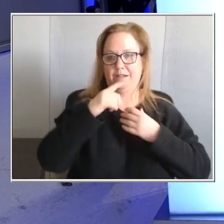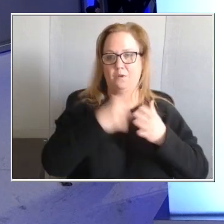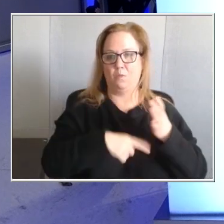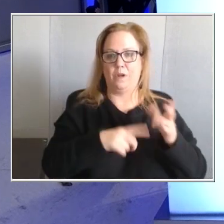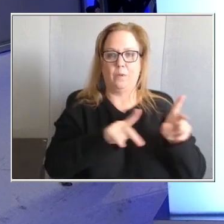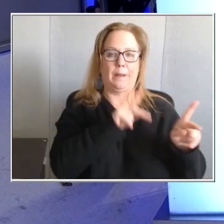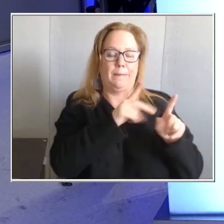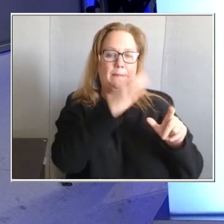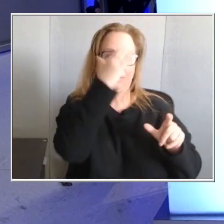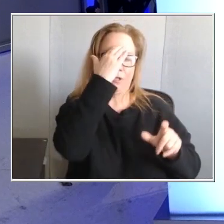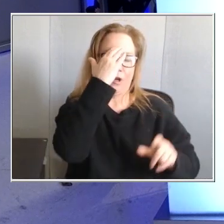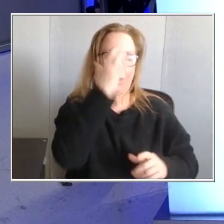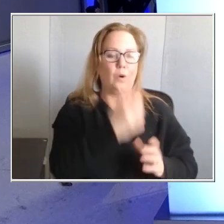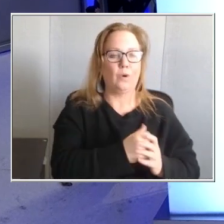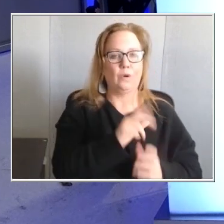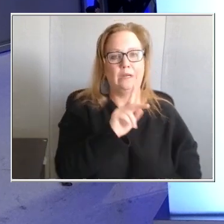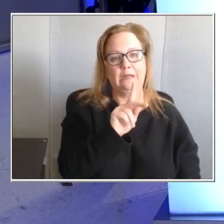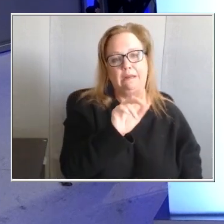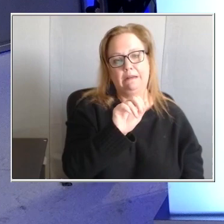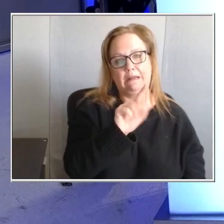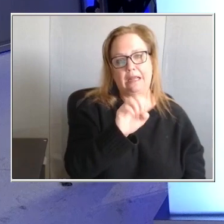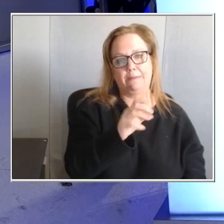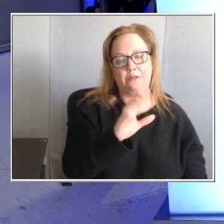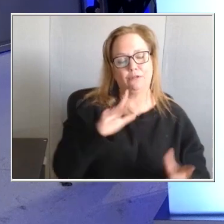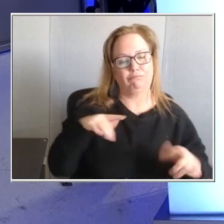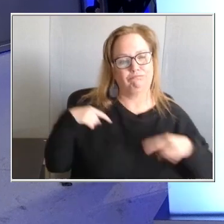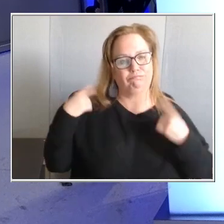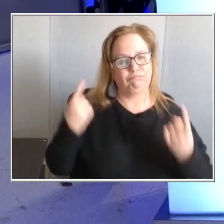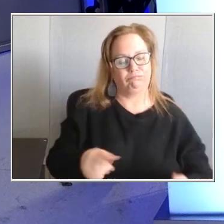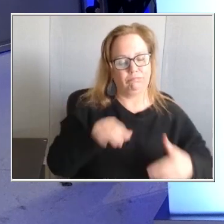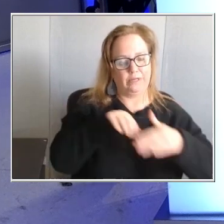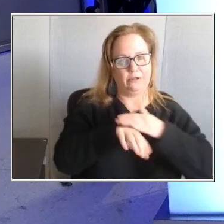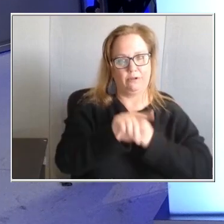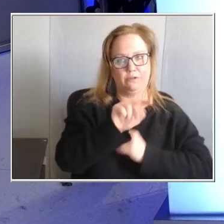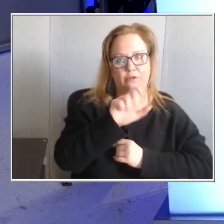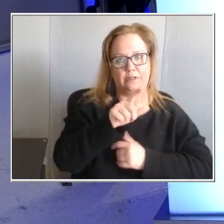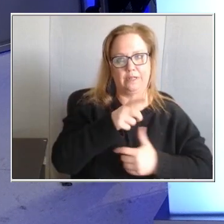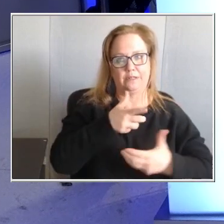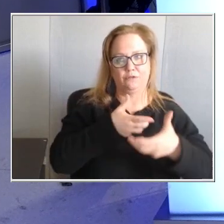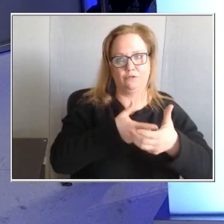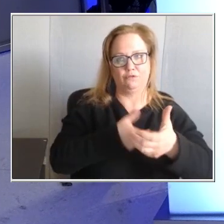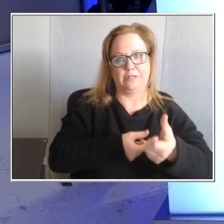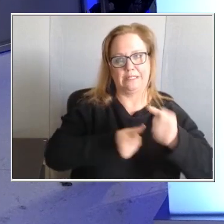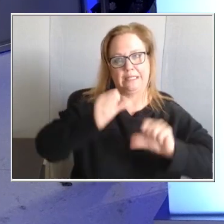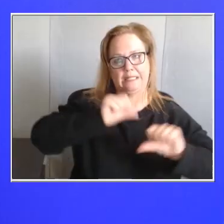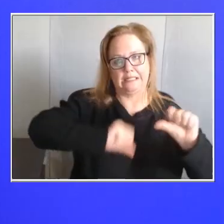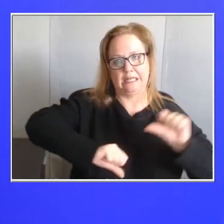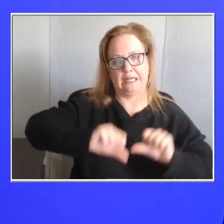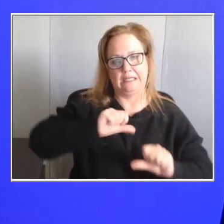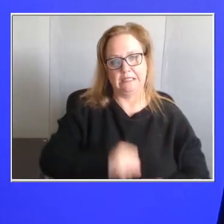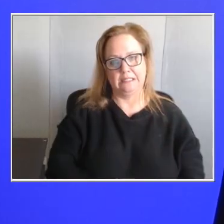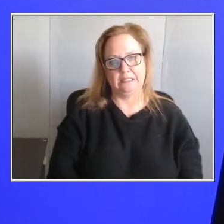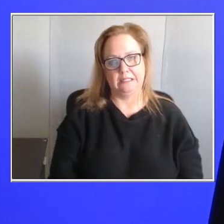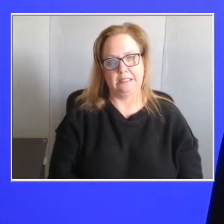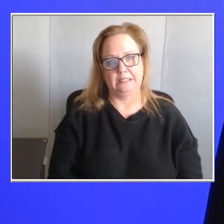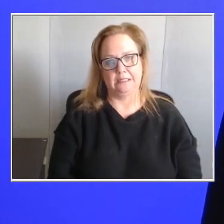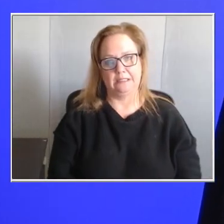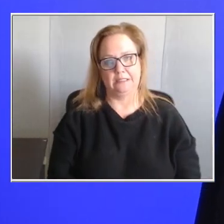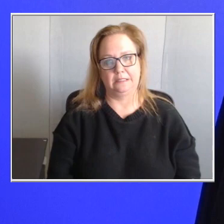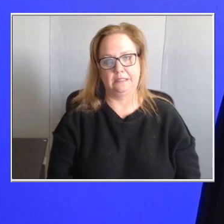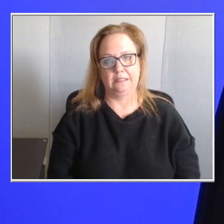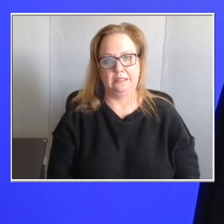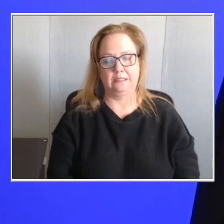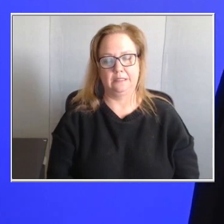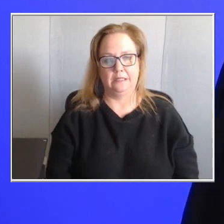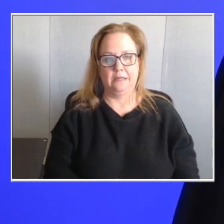know? Just about your health journey, entering into trials and trusting the science. Well, I think it's very important to keep